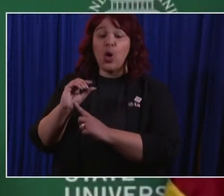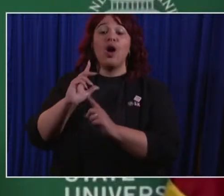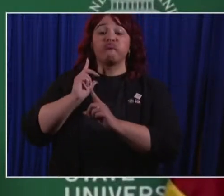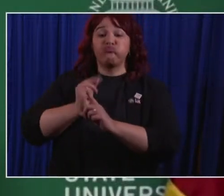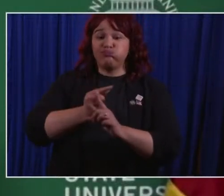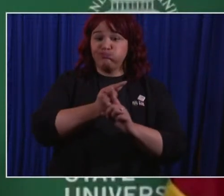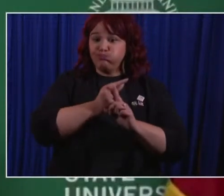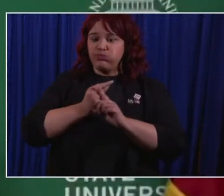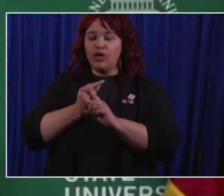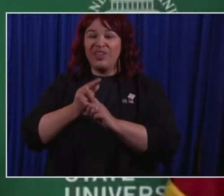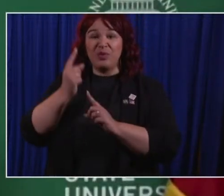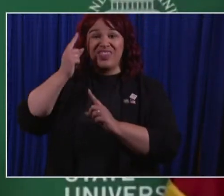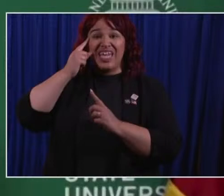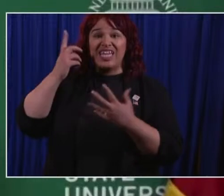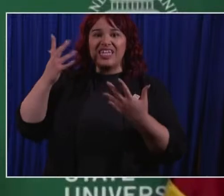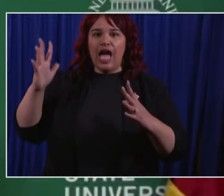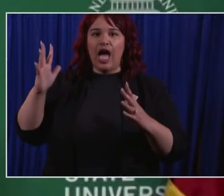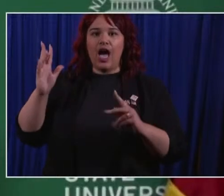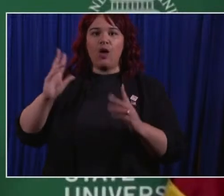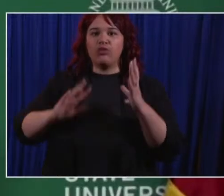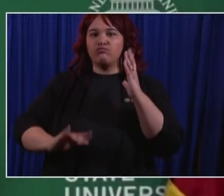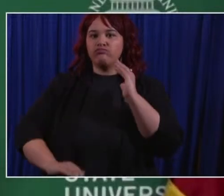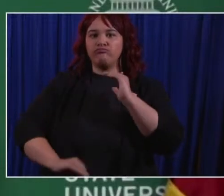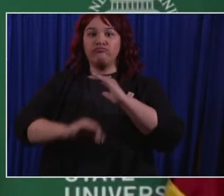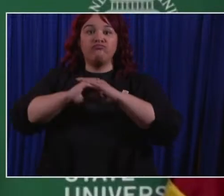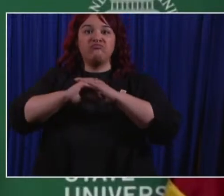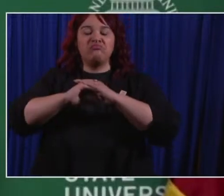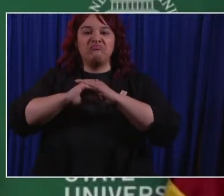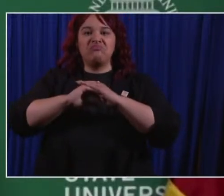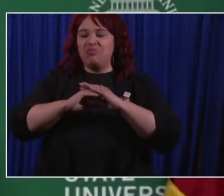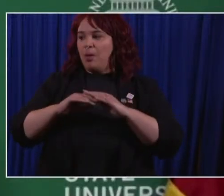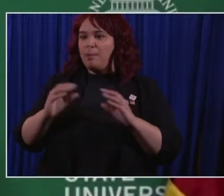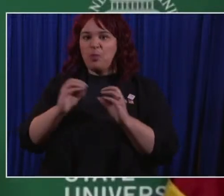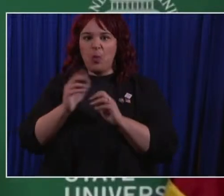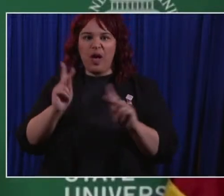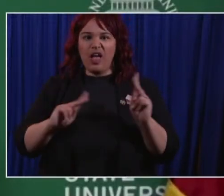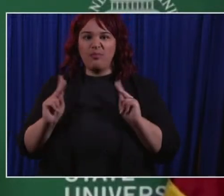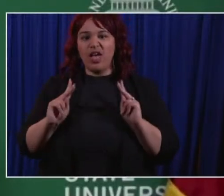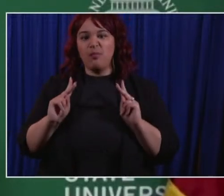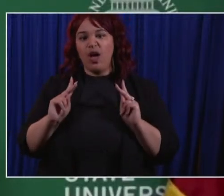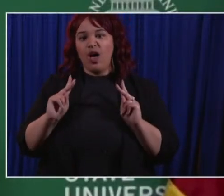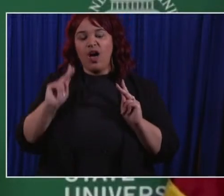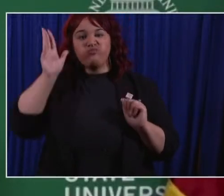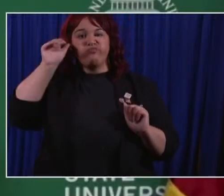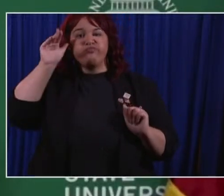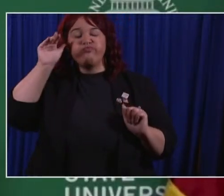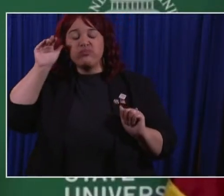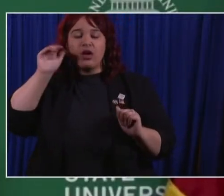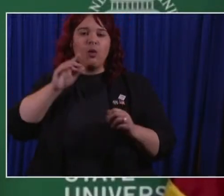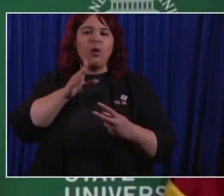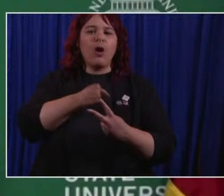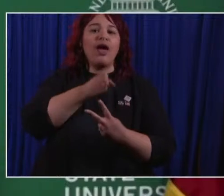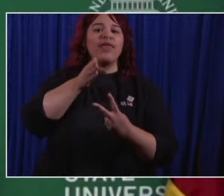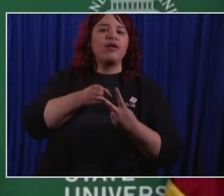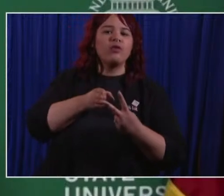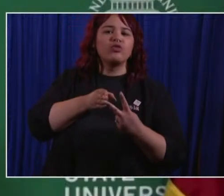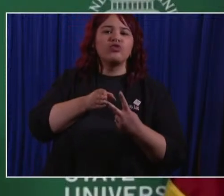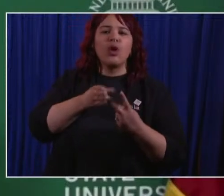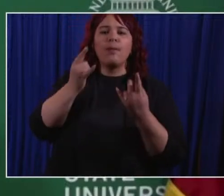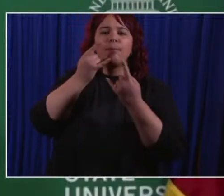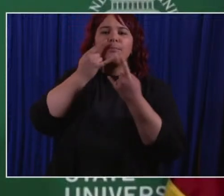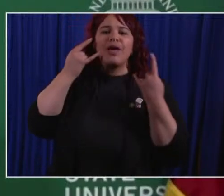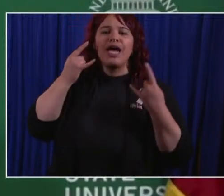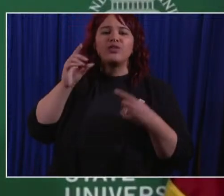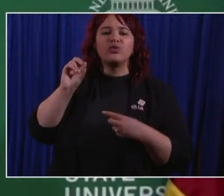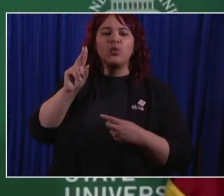What can be done about that? And also, can you weigh in on CDC mask orders? Weigh in on